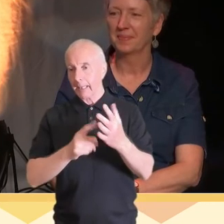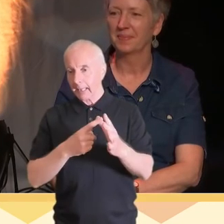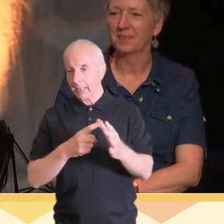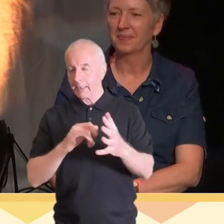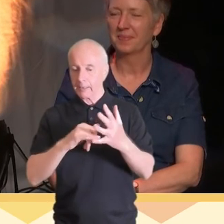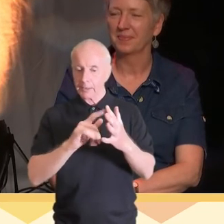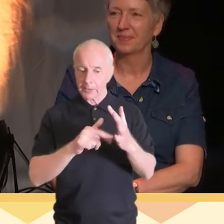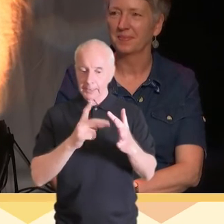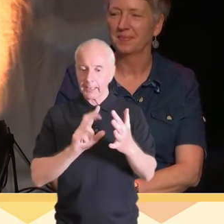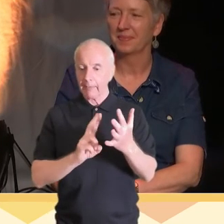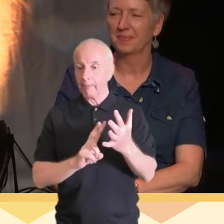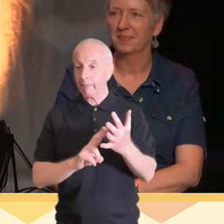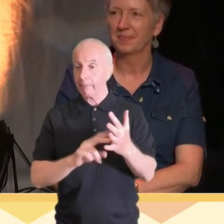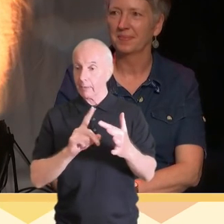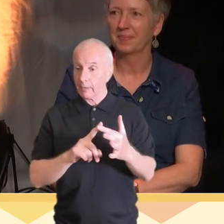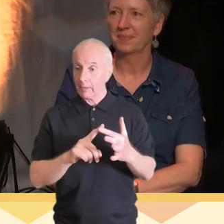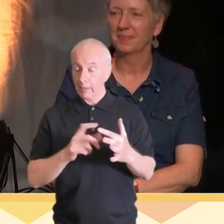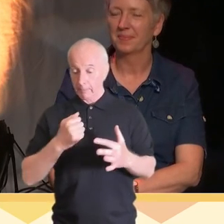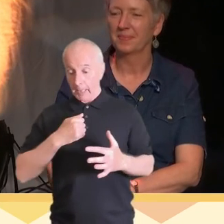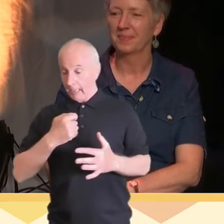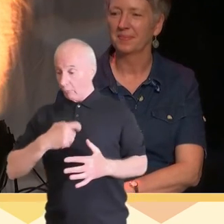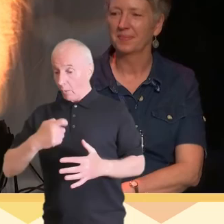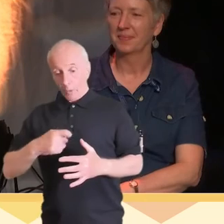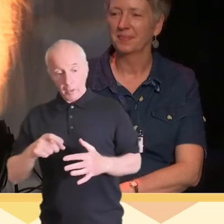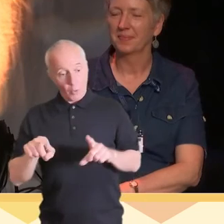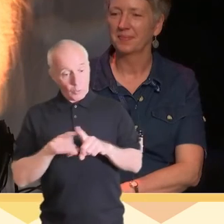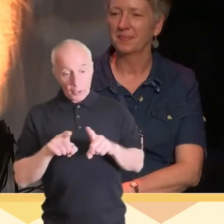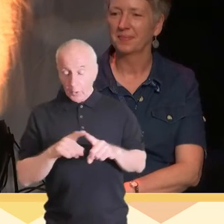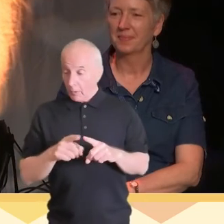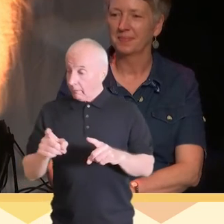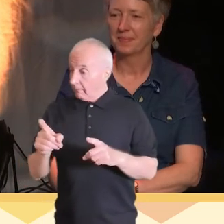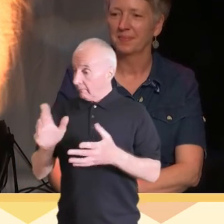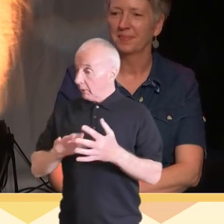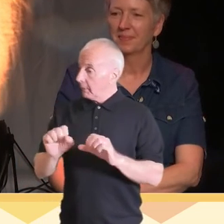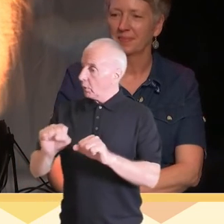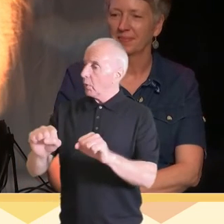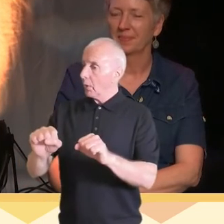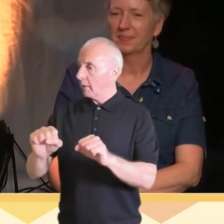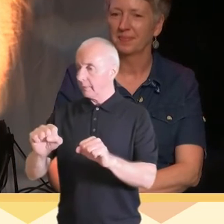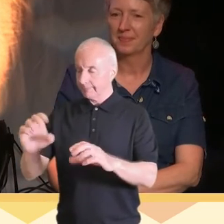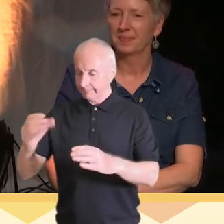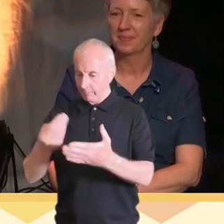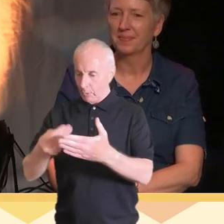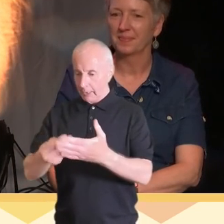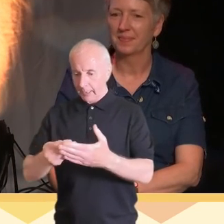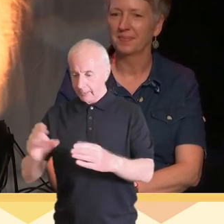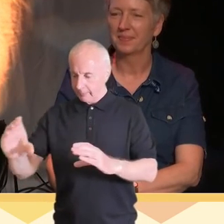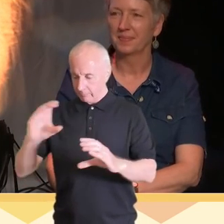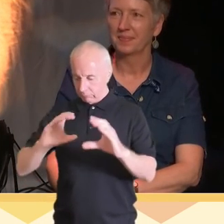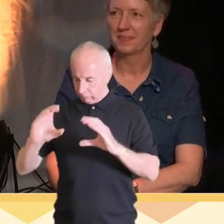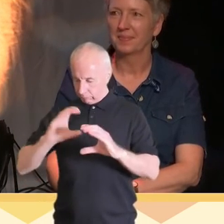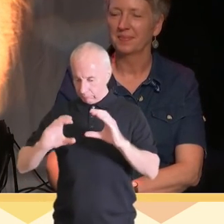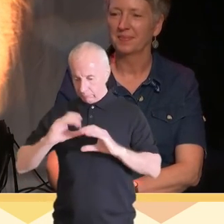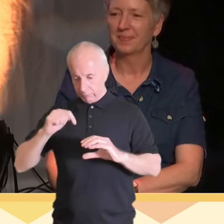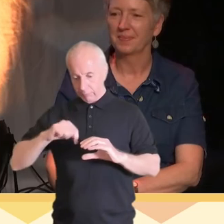possible through your home mission giving. So thank you again for the money that you share. It enables us to keep in step with God's Spirit